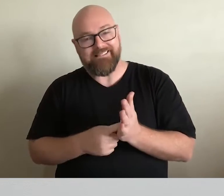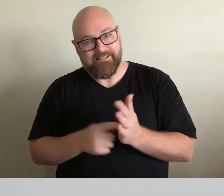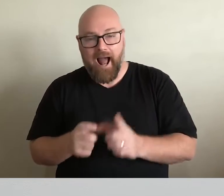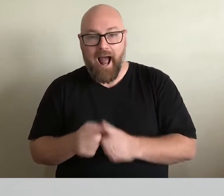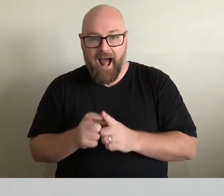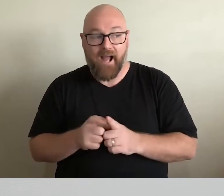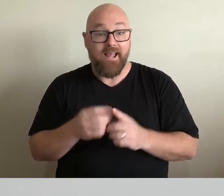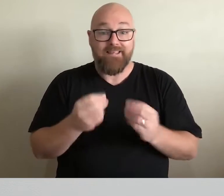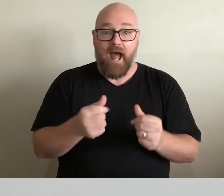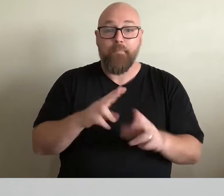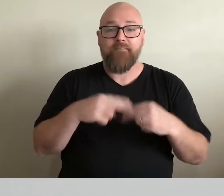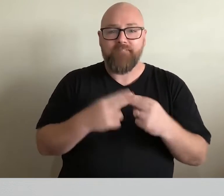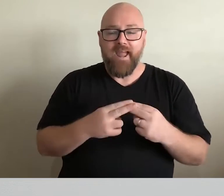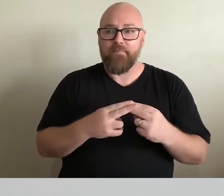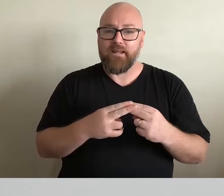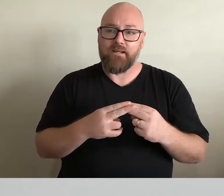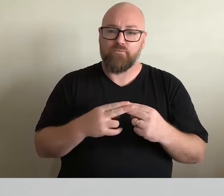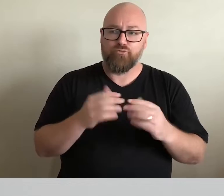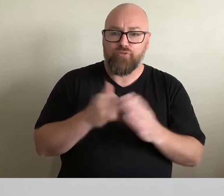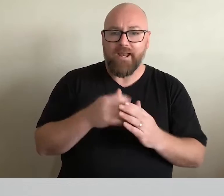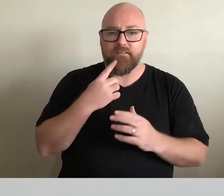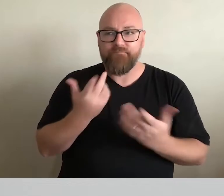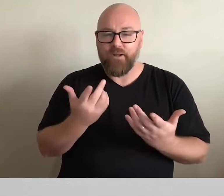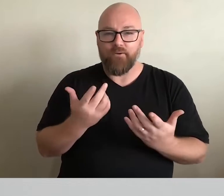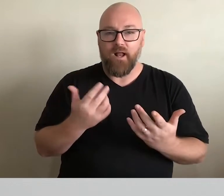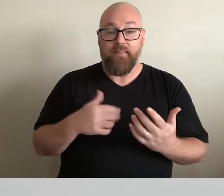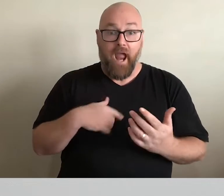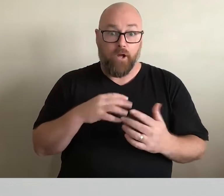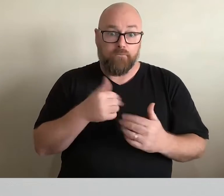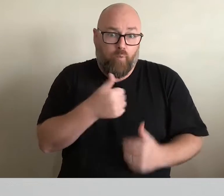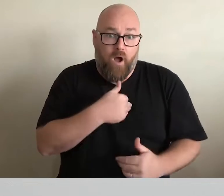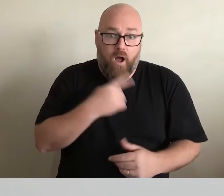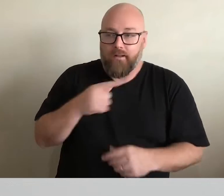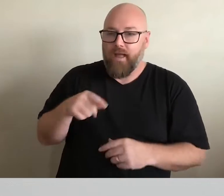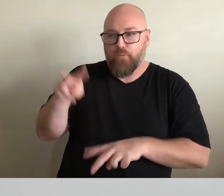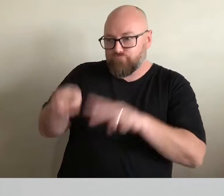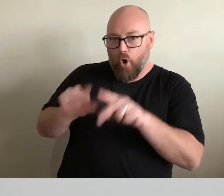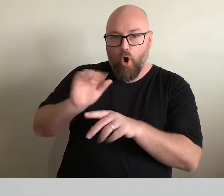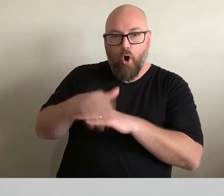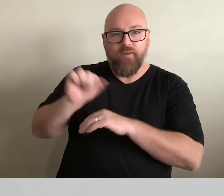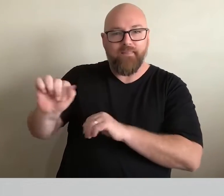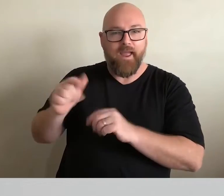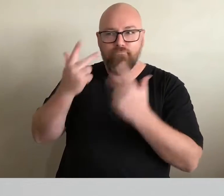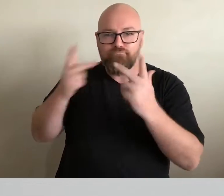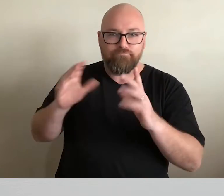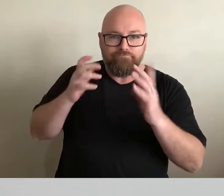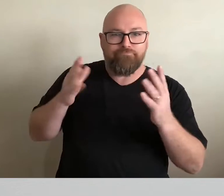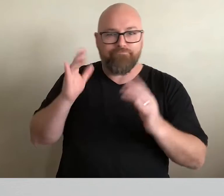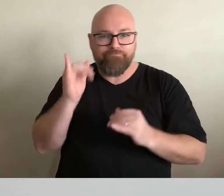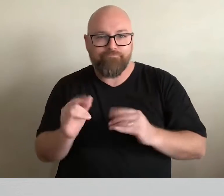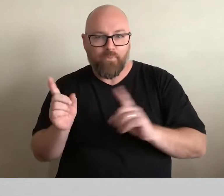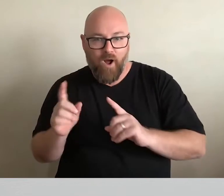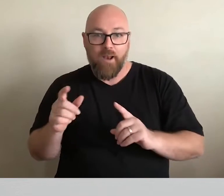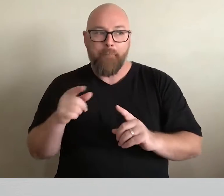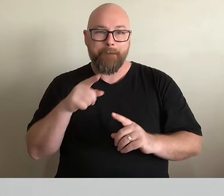by commenting on a person's appearance, especially if they haven't seen each other recently. But those sort of